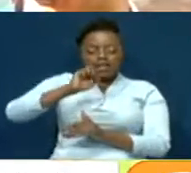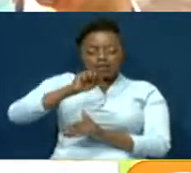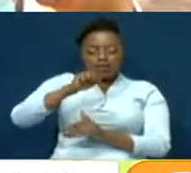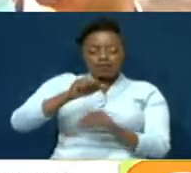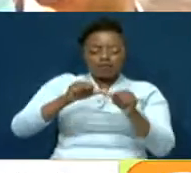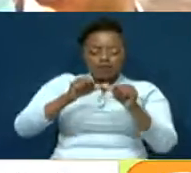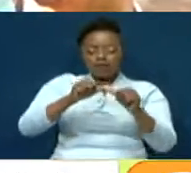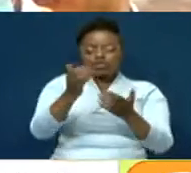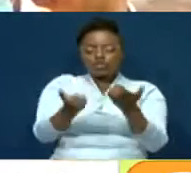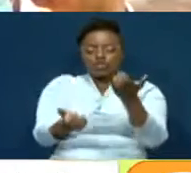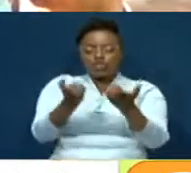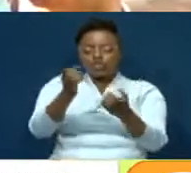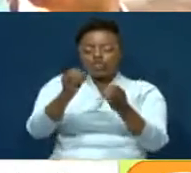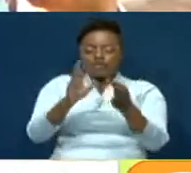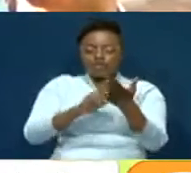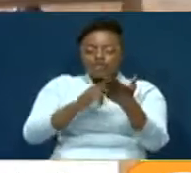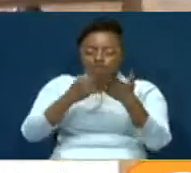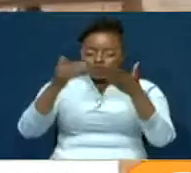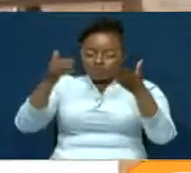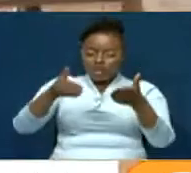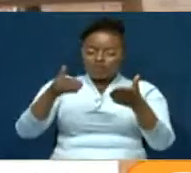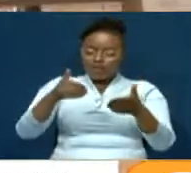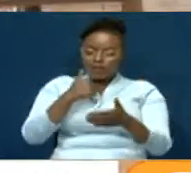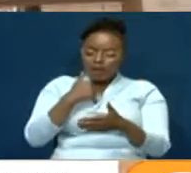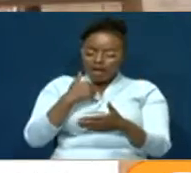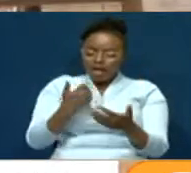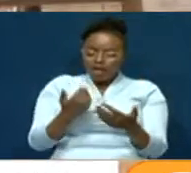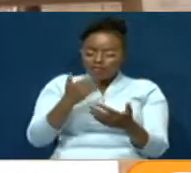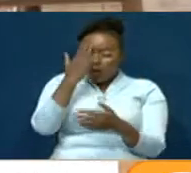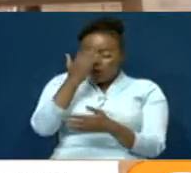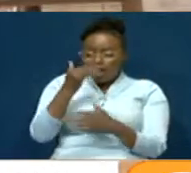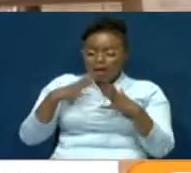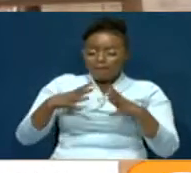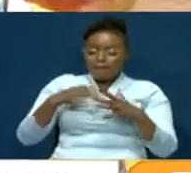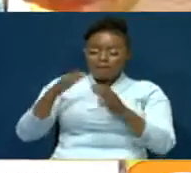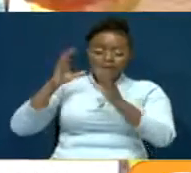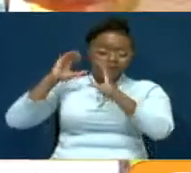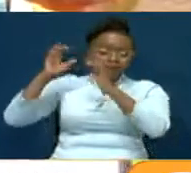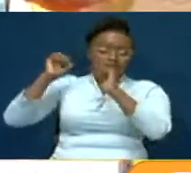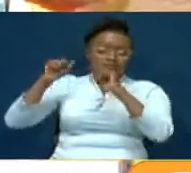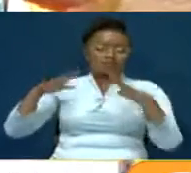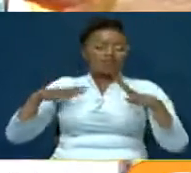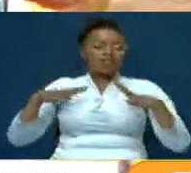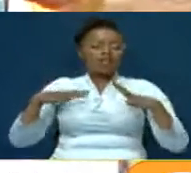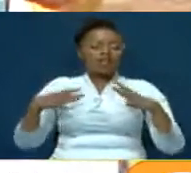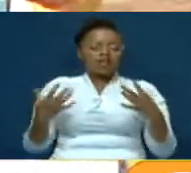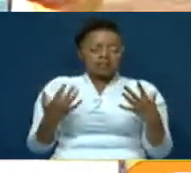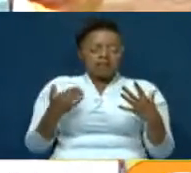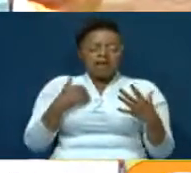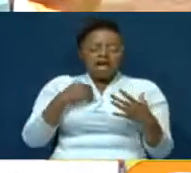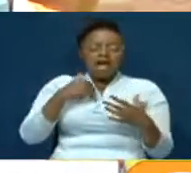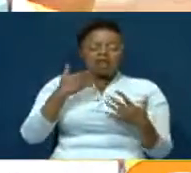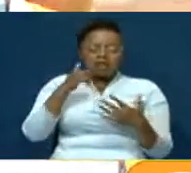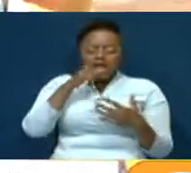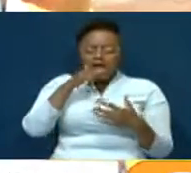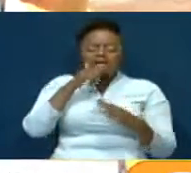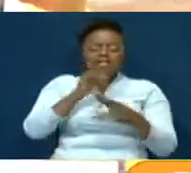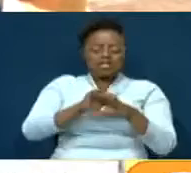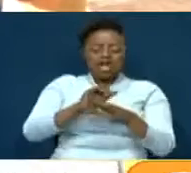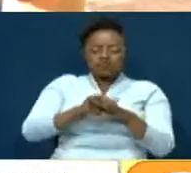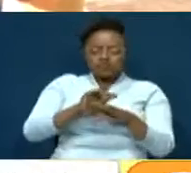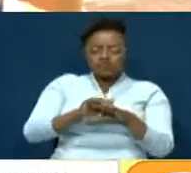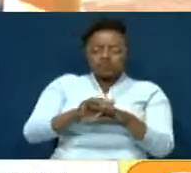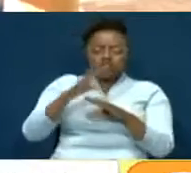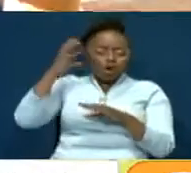we'll evaluate based on resources that are available, at least so that people in Kilifi can also be proud that they have such an icon that